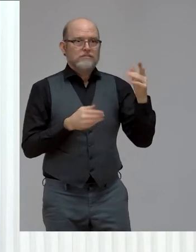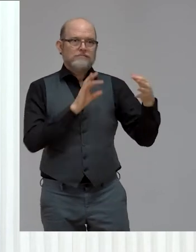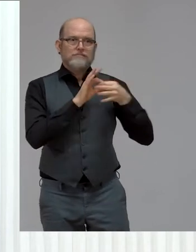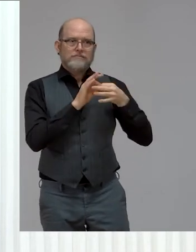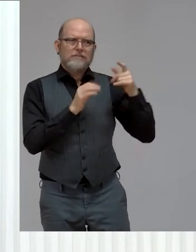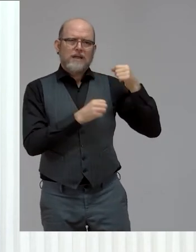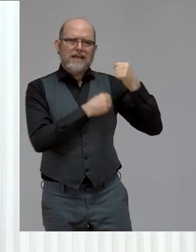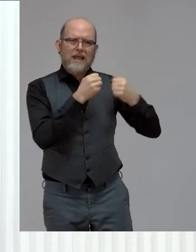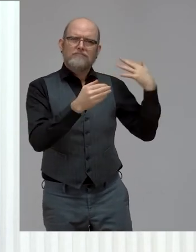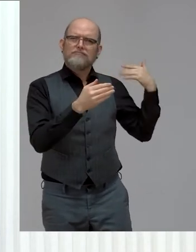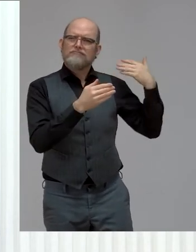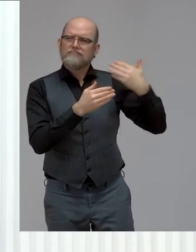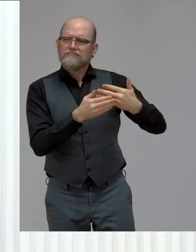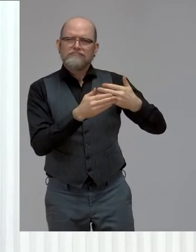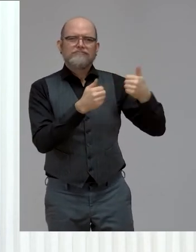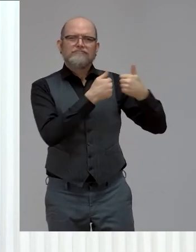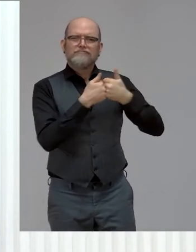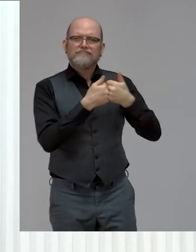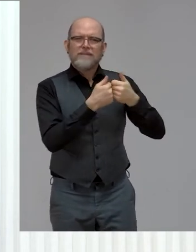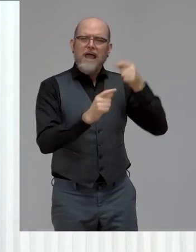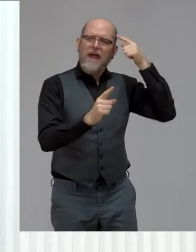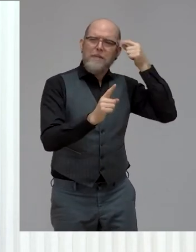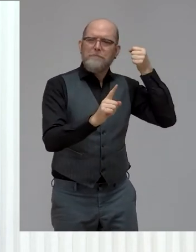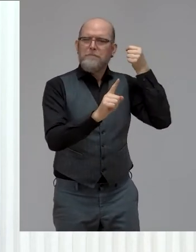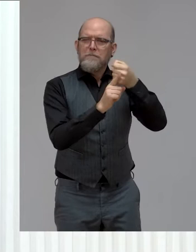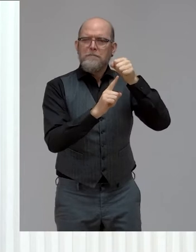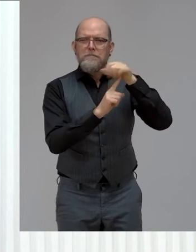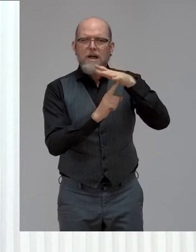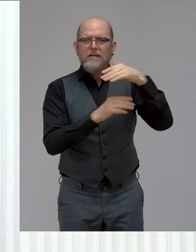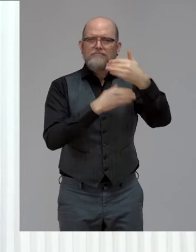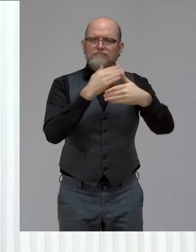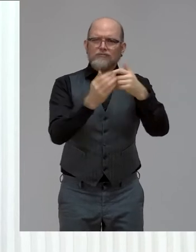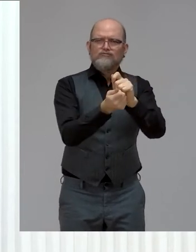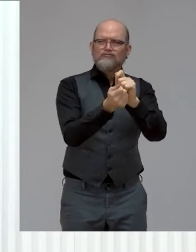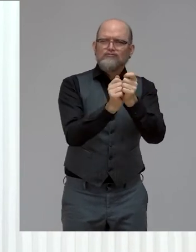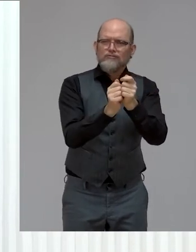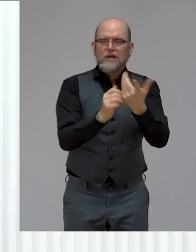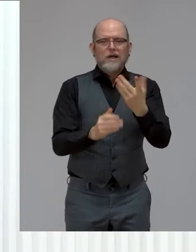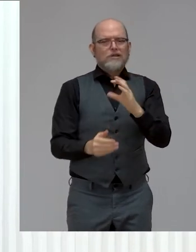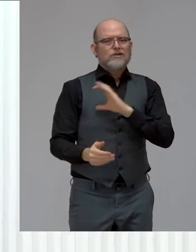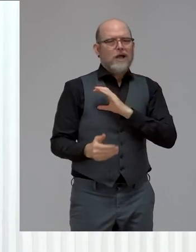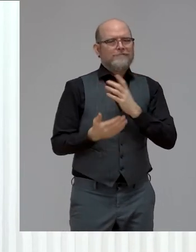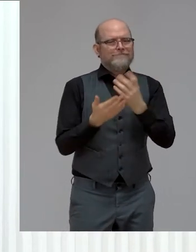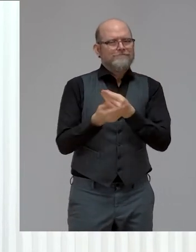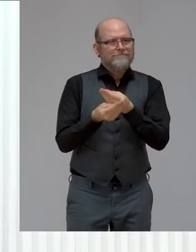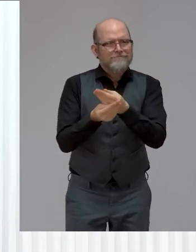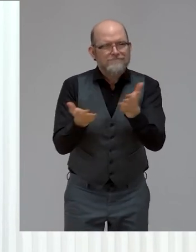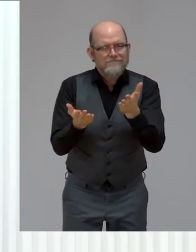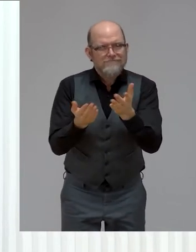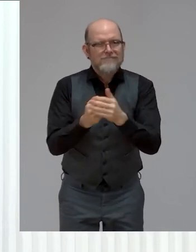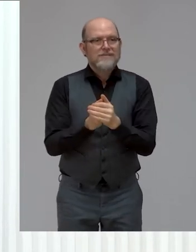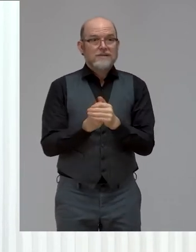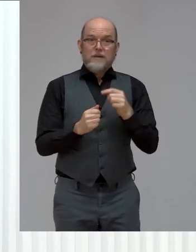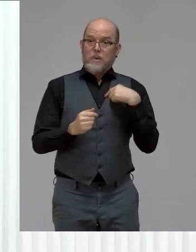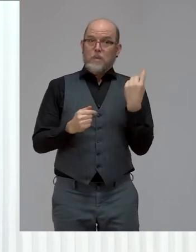Zero Project, on the progress, change, and opportunities that have been created by our collective efforts